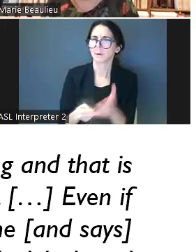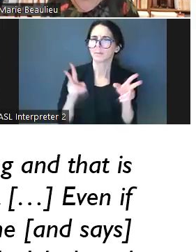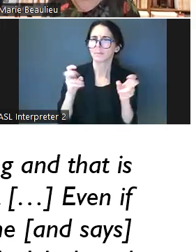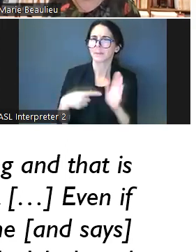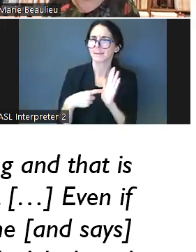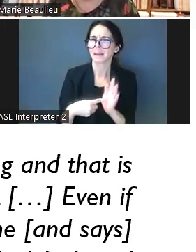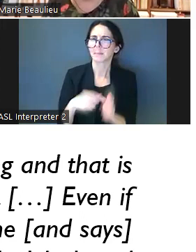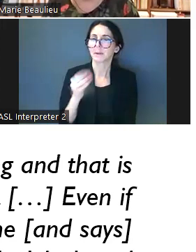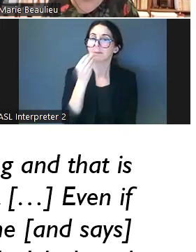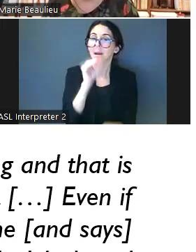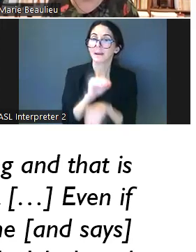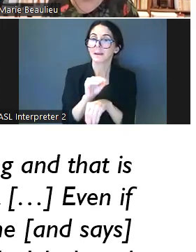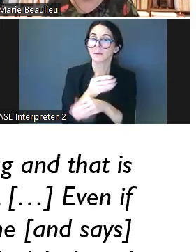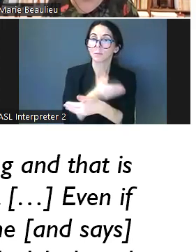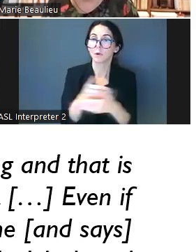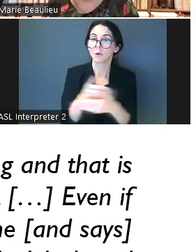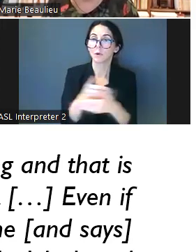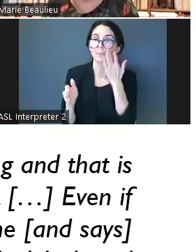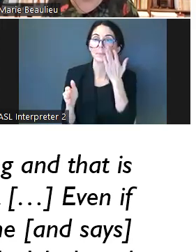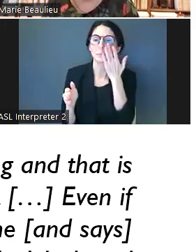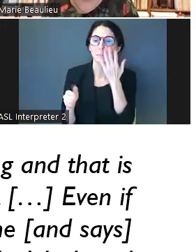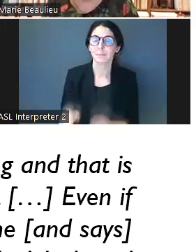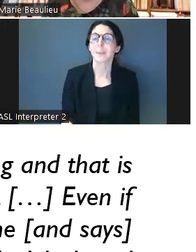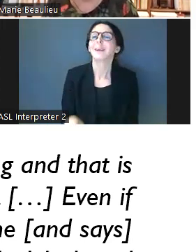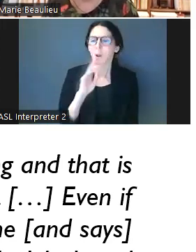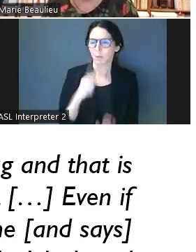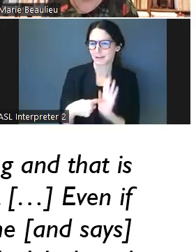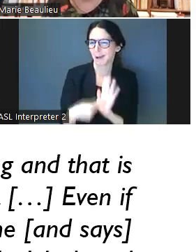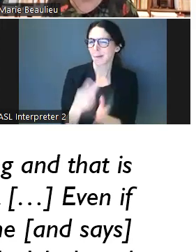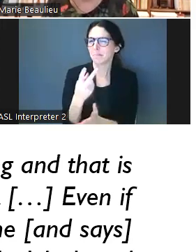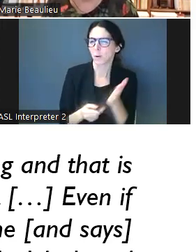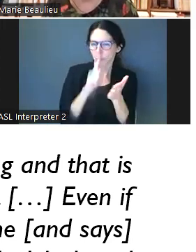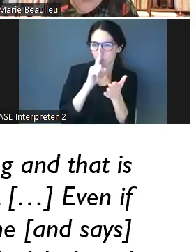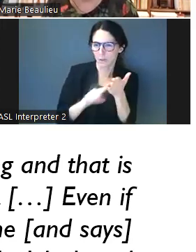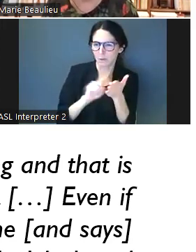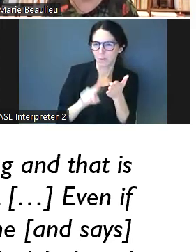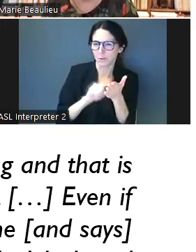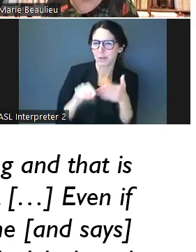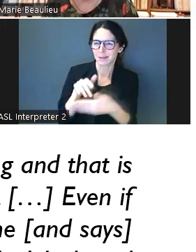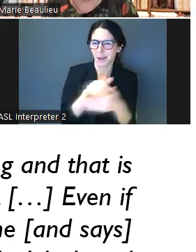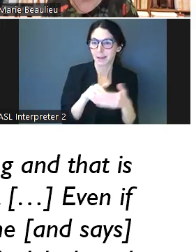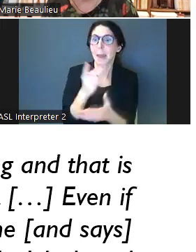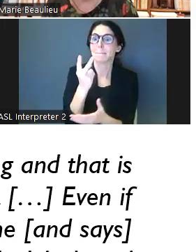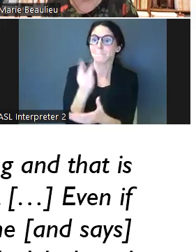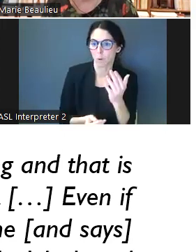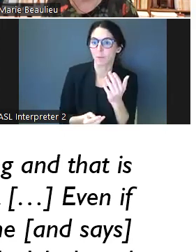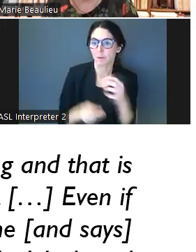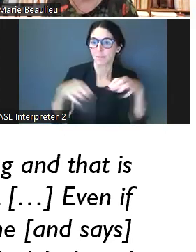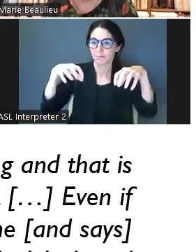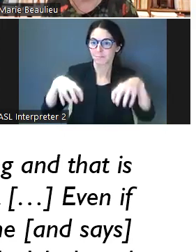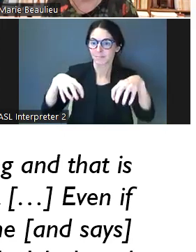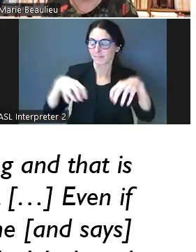dining room were reported in both research studies and in all residences. So even if these